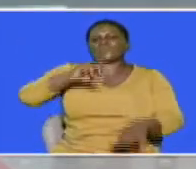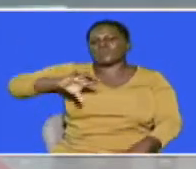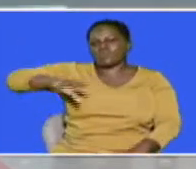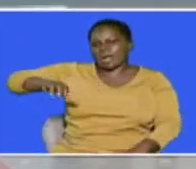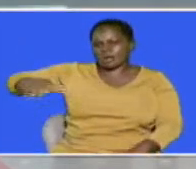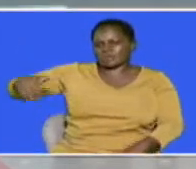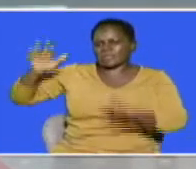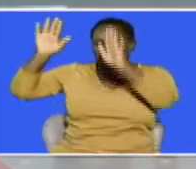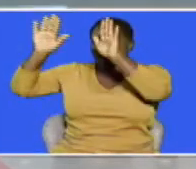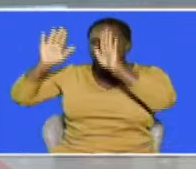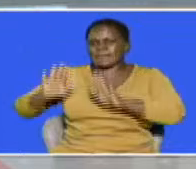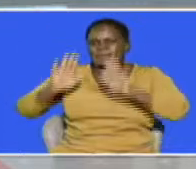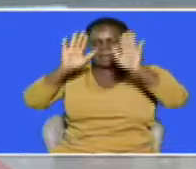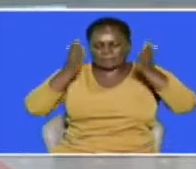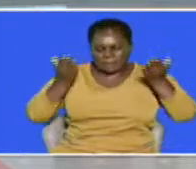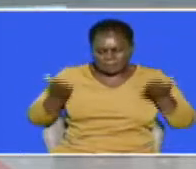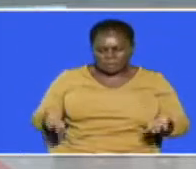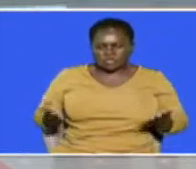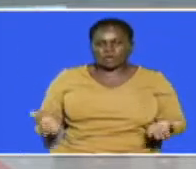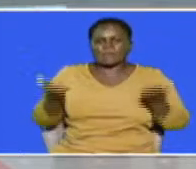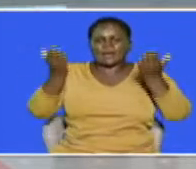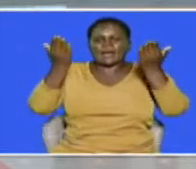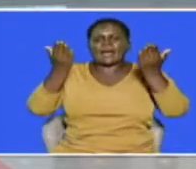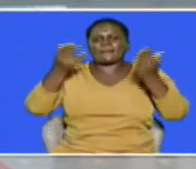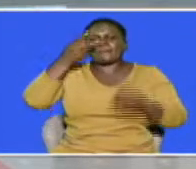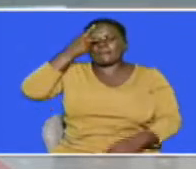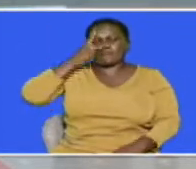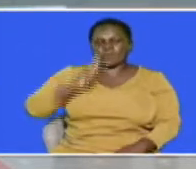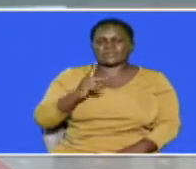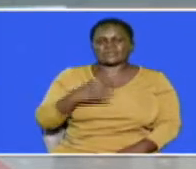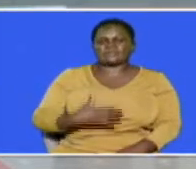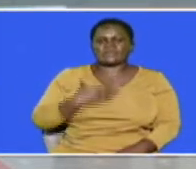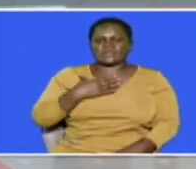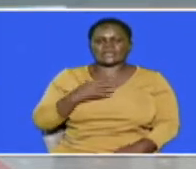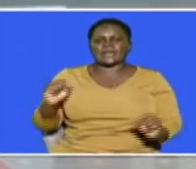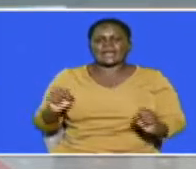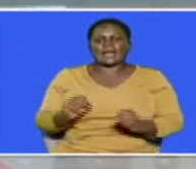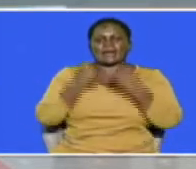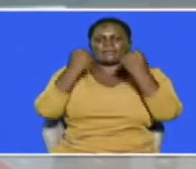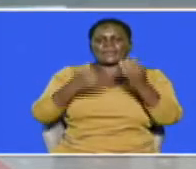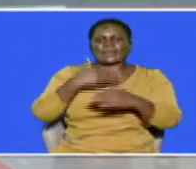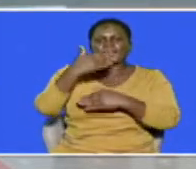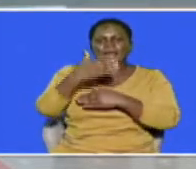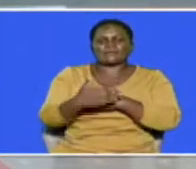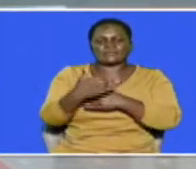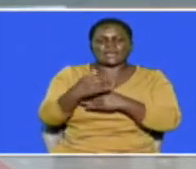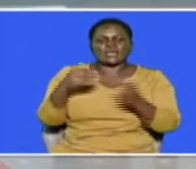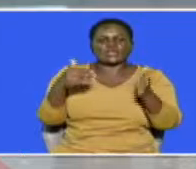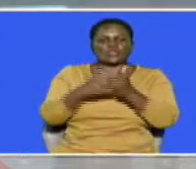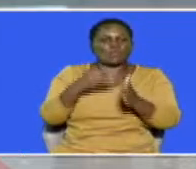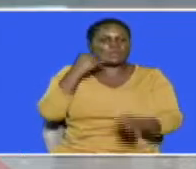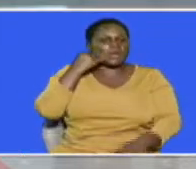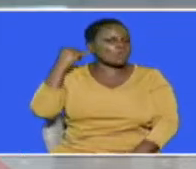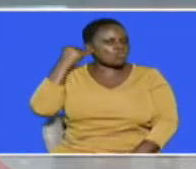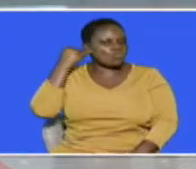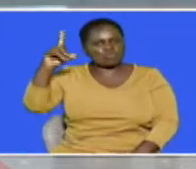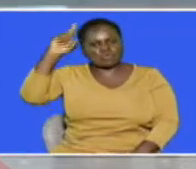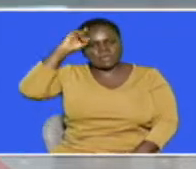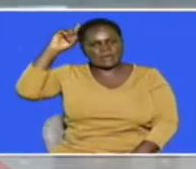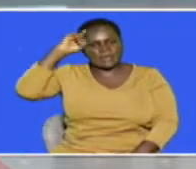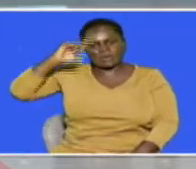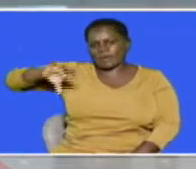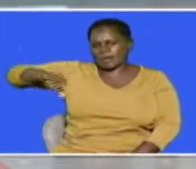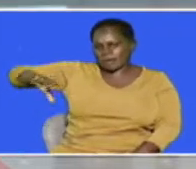to popularize the bottom-up economic model. The visit coming a day after stopovers in Nakuru and Nyandarua